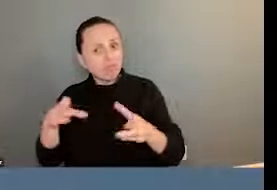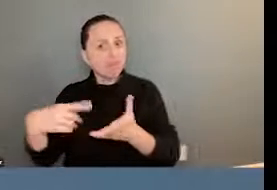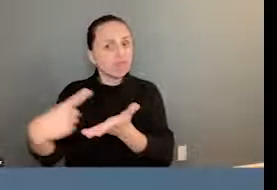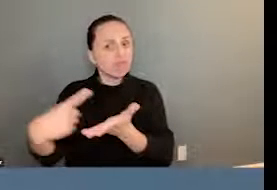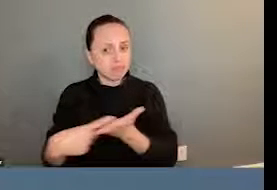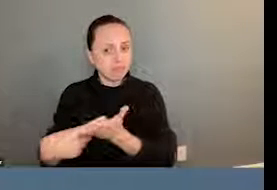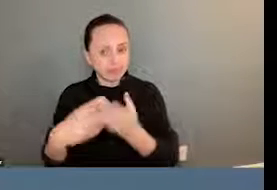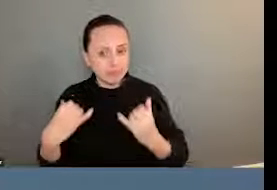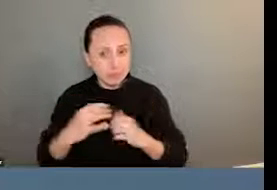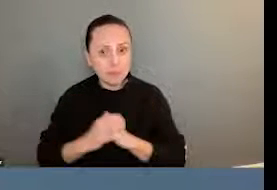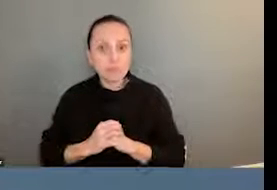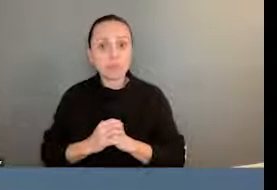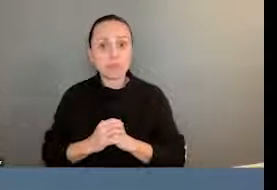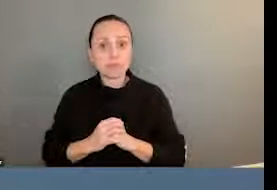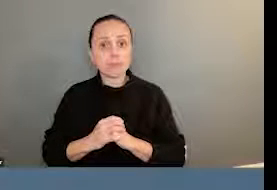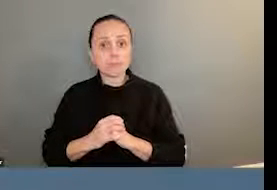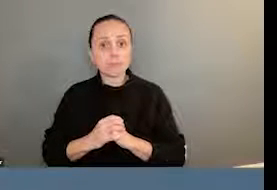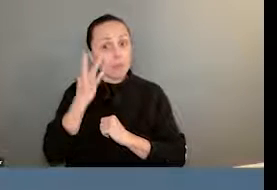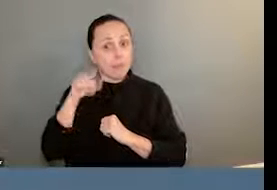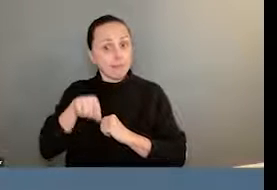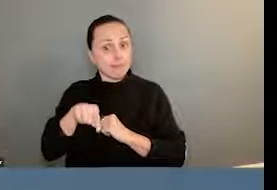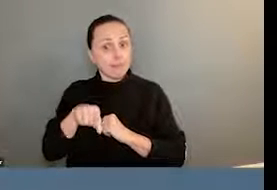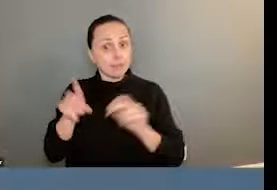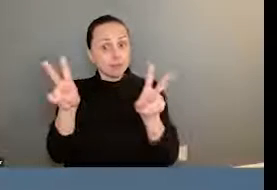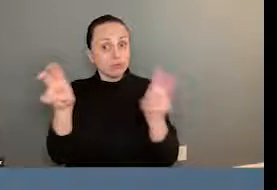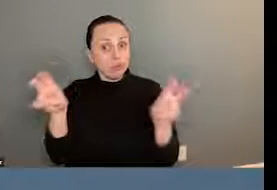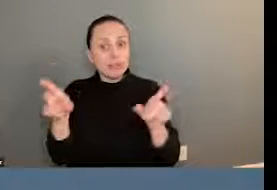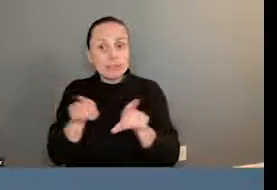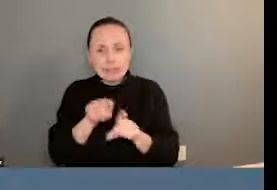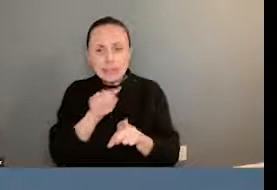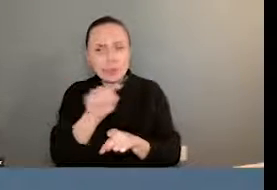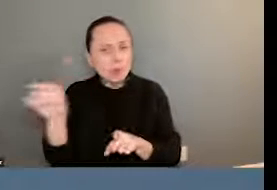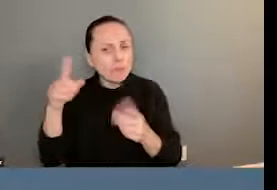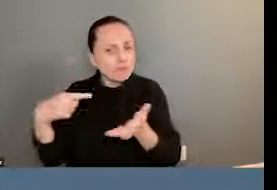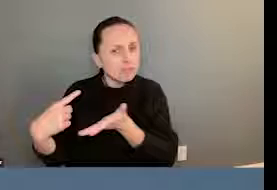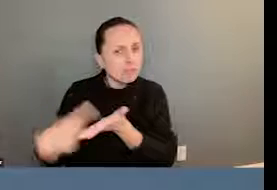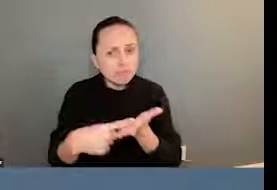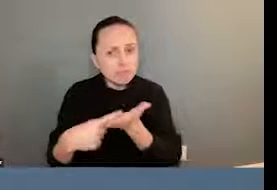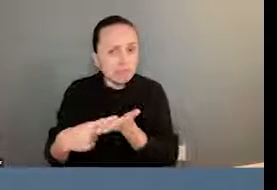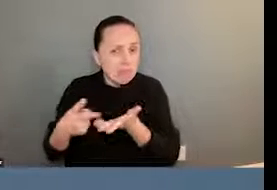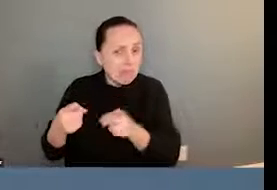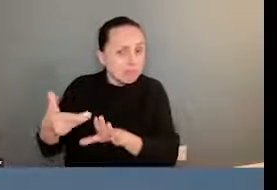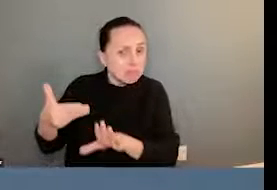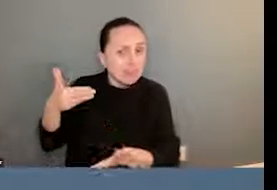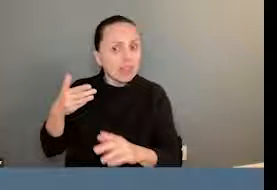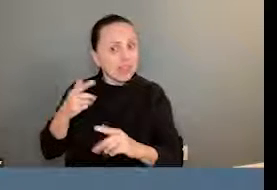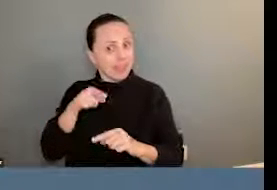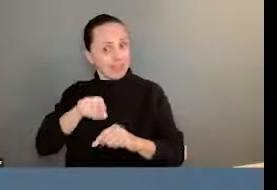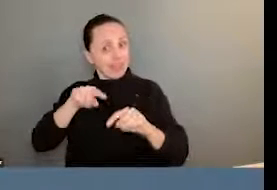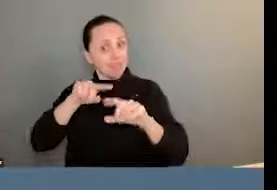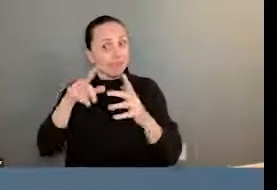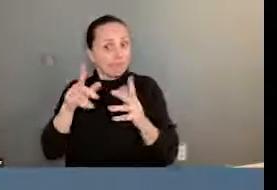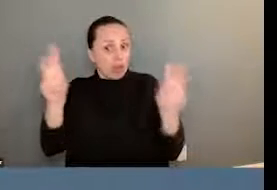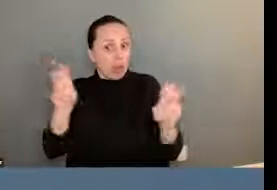today, in large part because it's one like many of y'all have gotten a chance to talk about in the past that connects us all. One